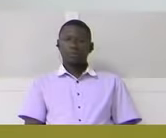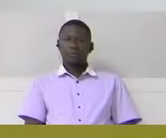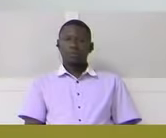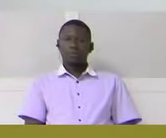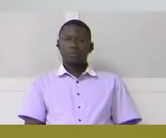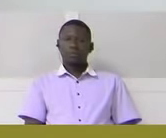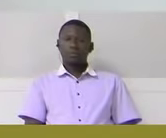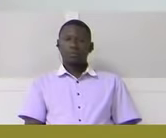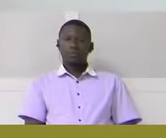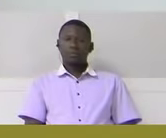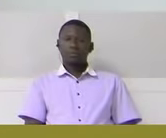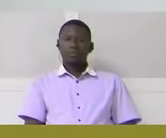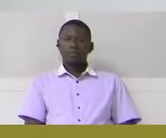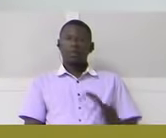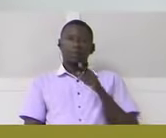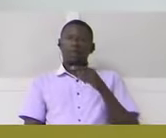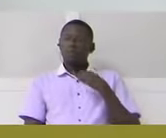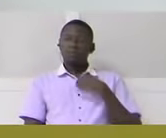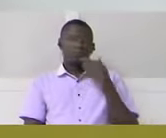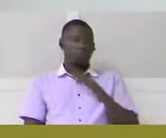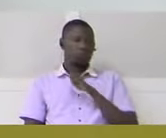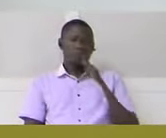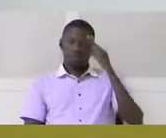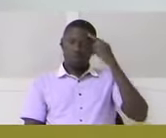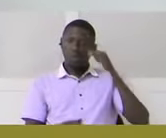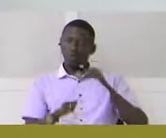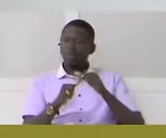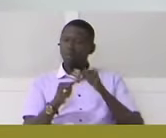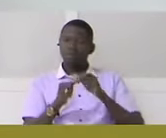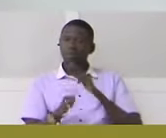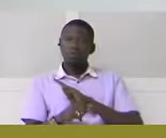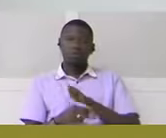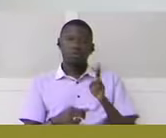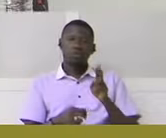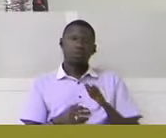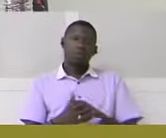That I don't remember. Wo den hakilo mo ma